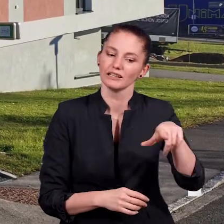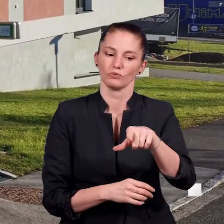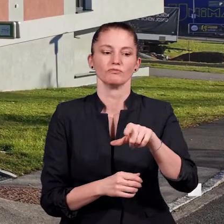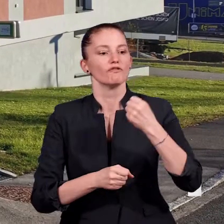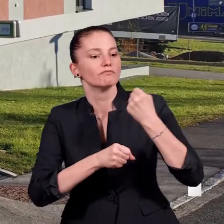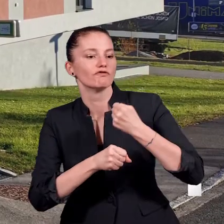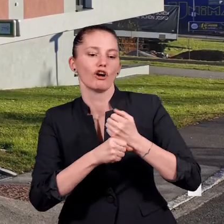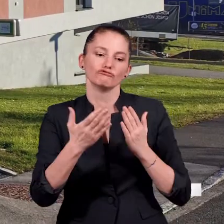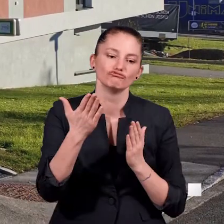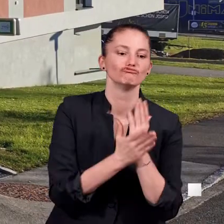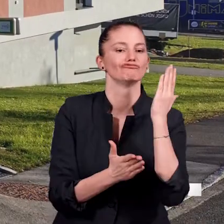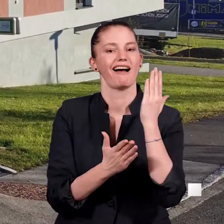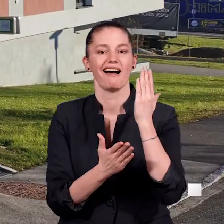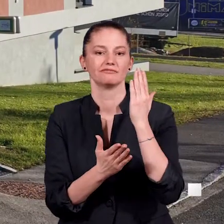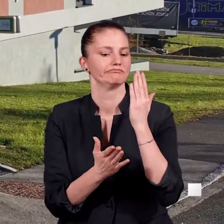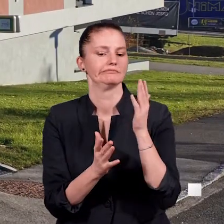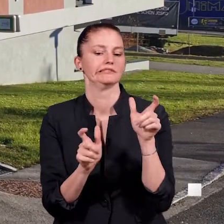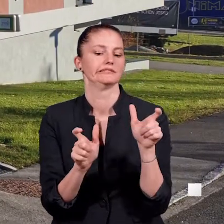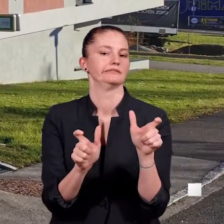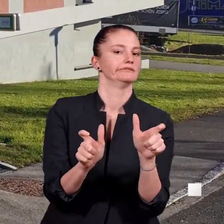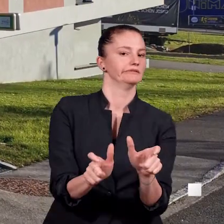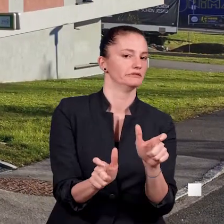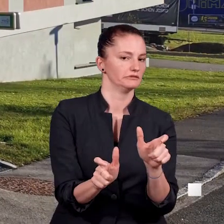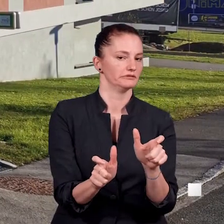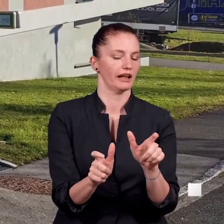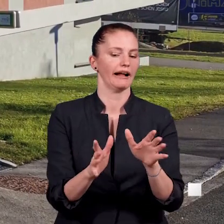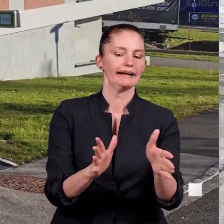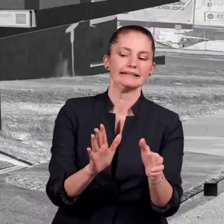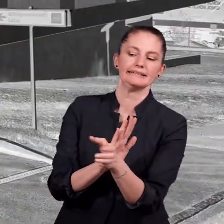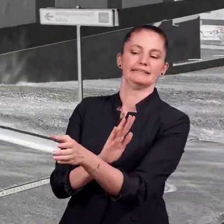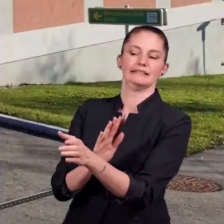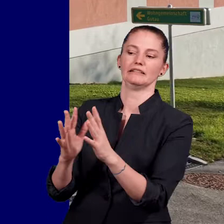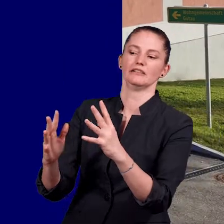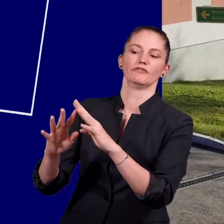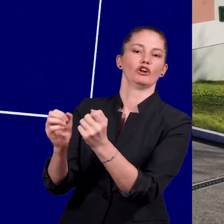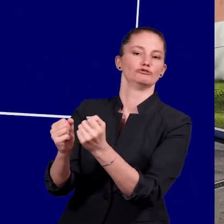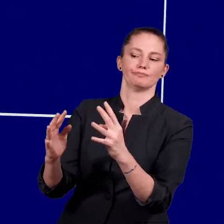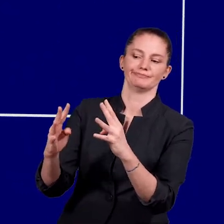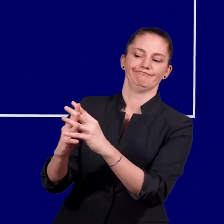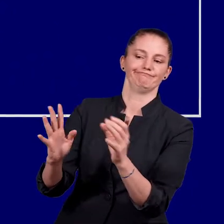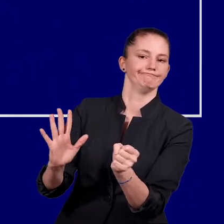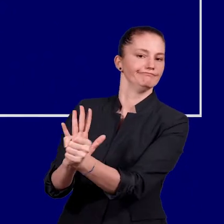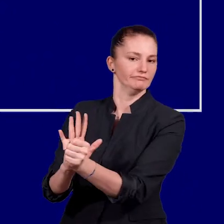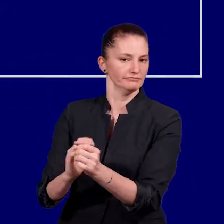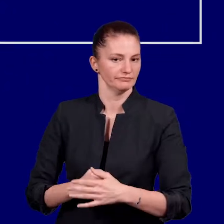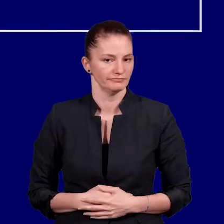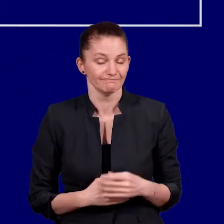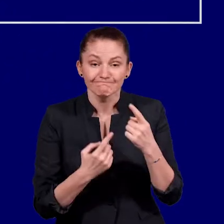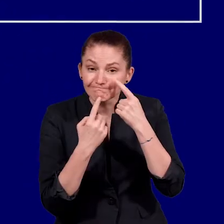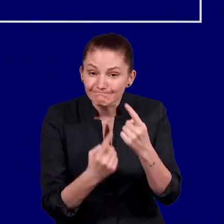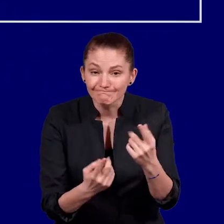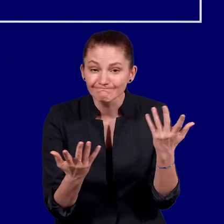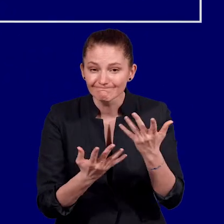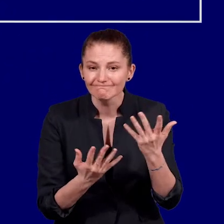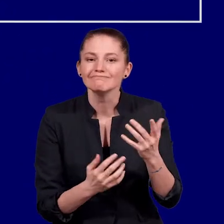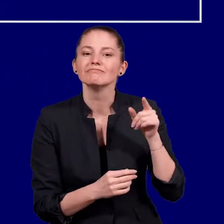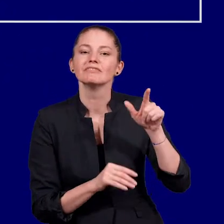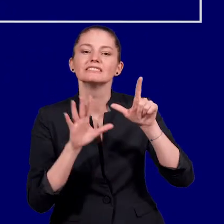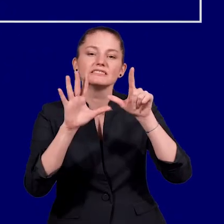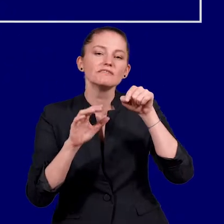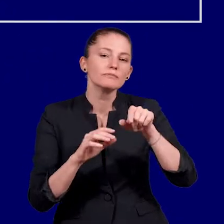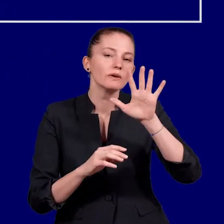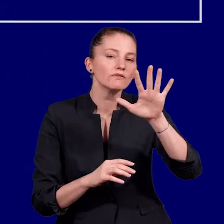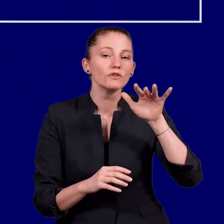employment rights in EU-funded sheltered workshops. Fact. At least